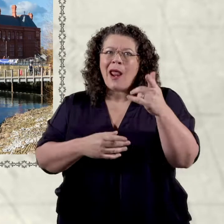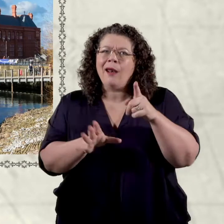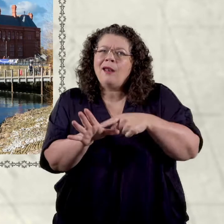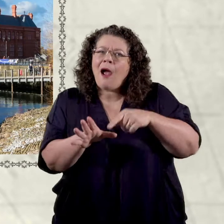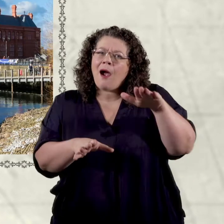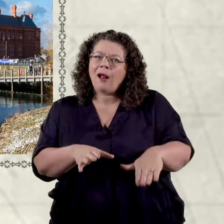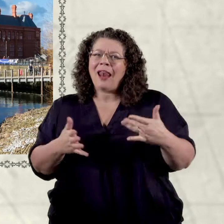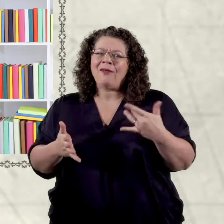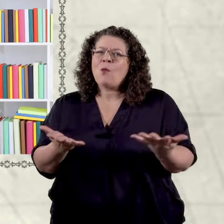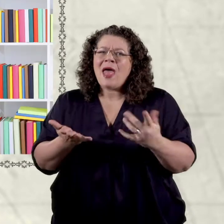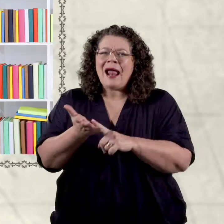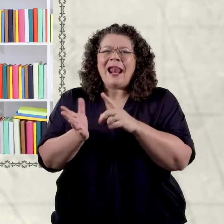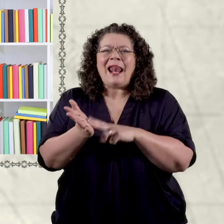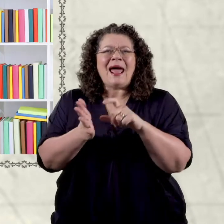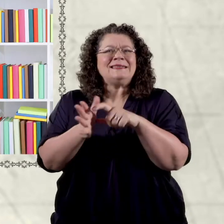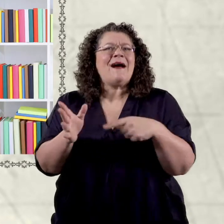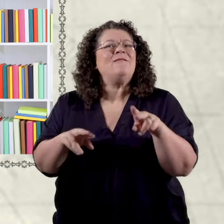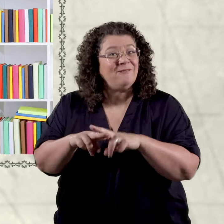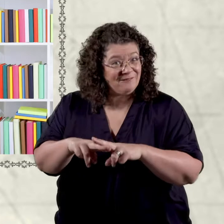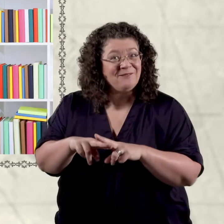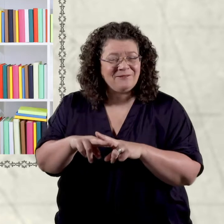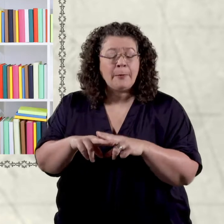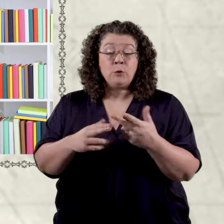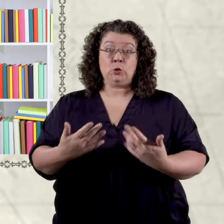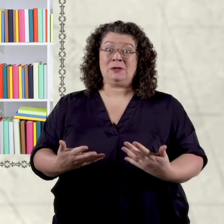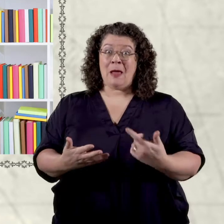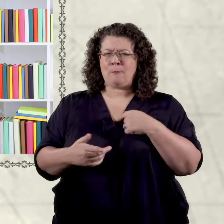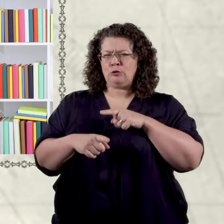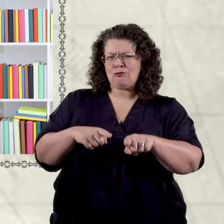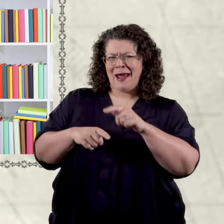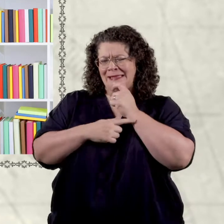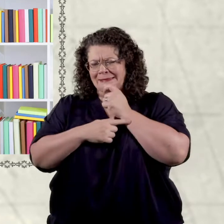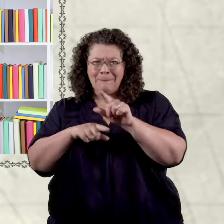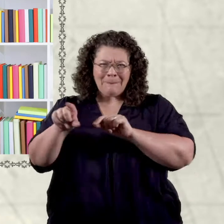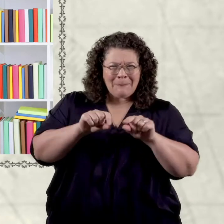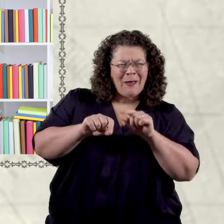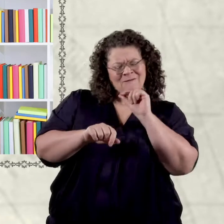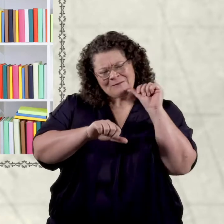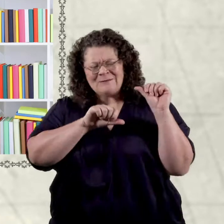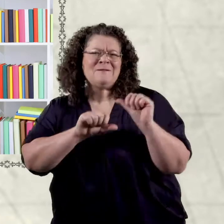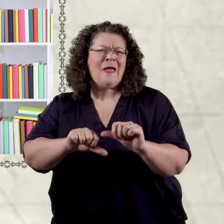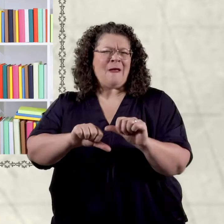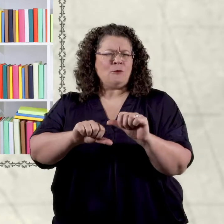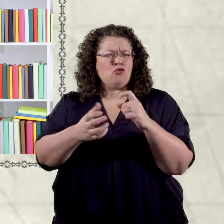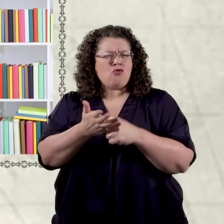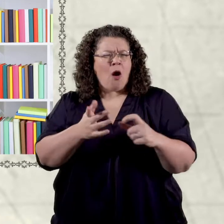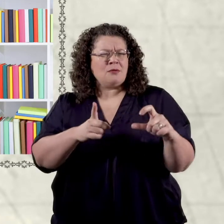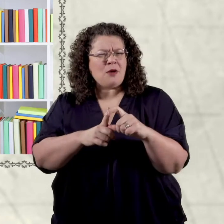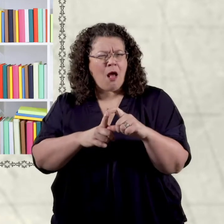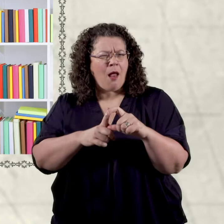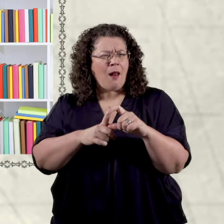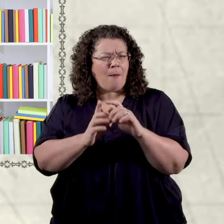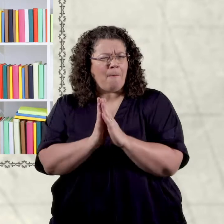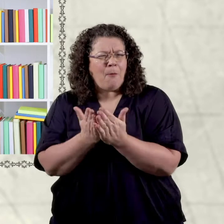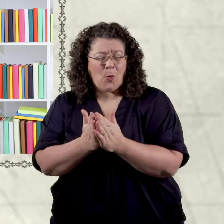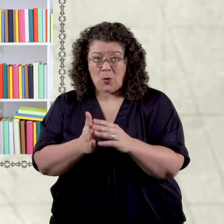Llandaf. Now today, I am going to try and pick my favourite Roald Dahl book.